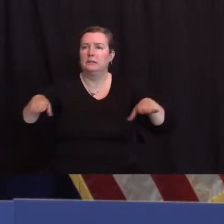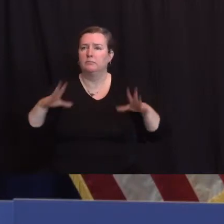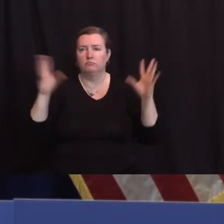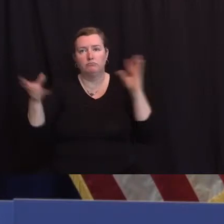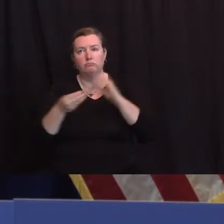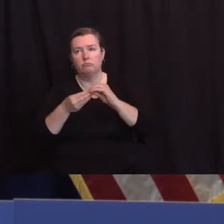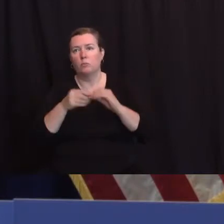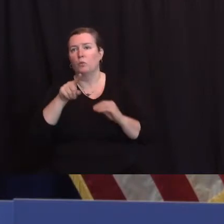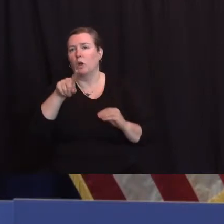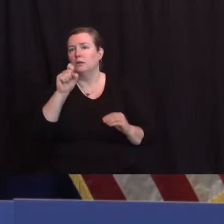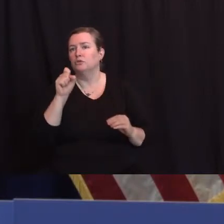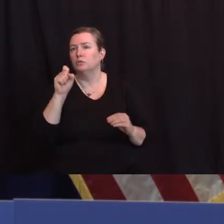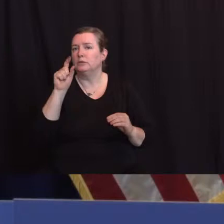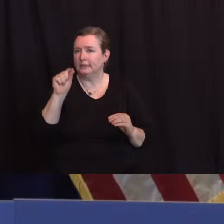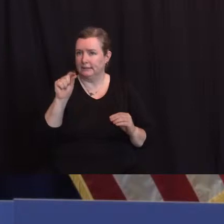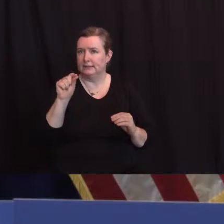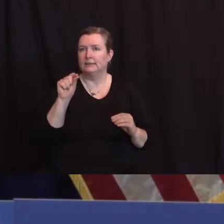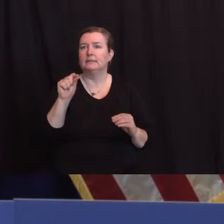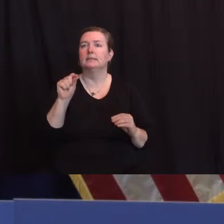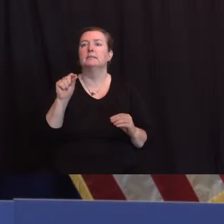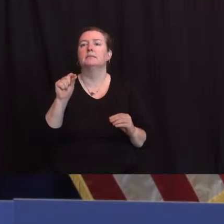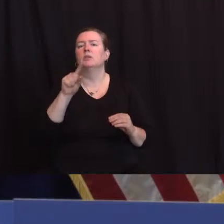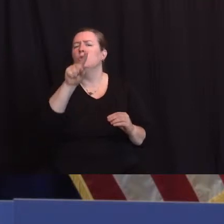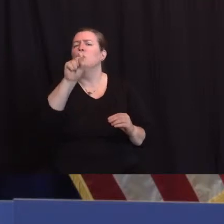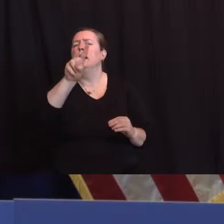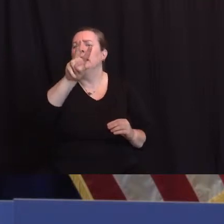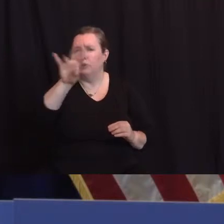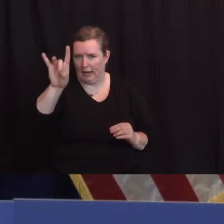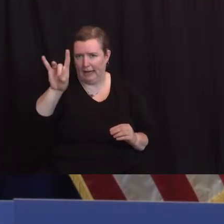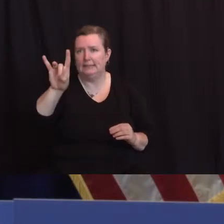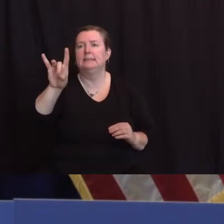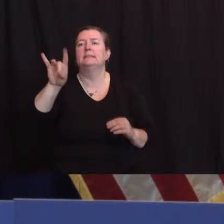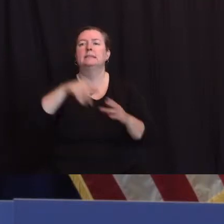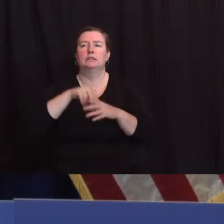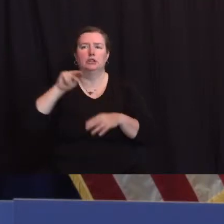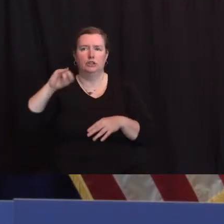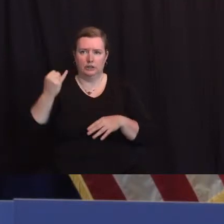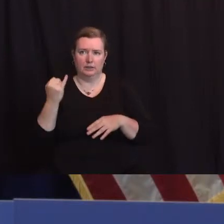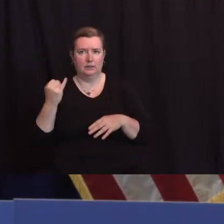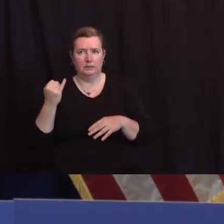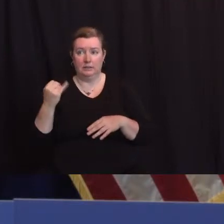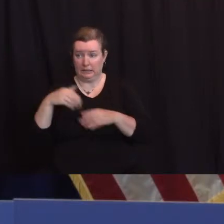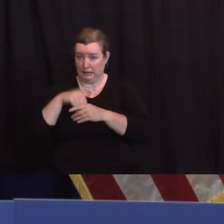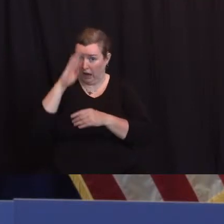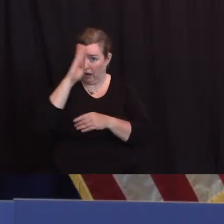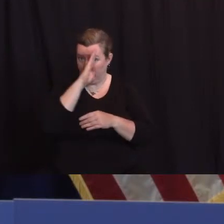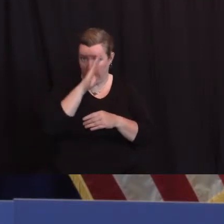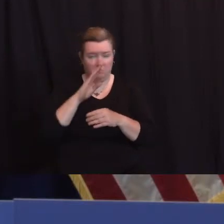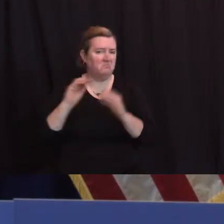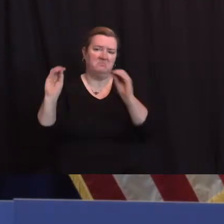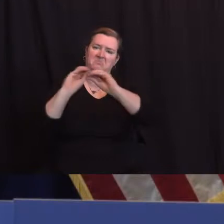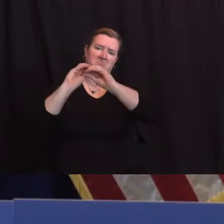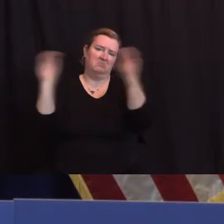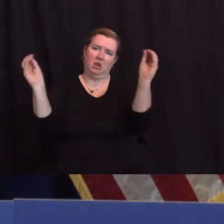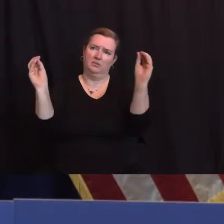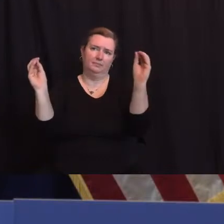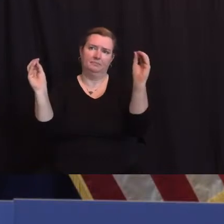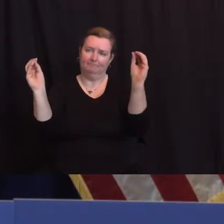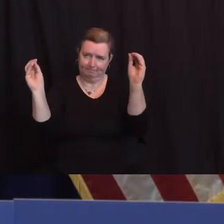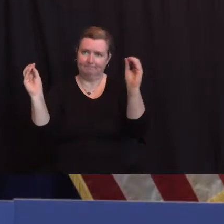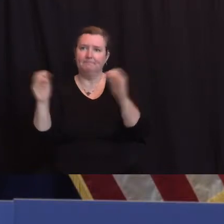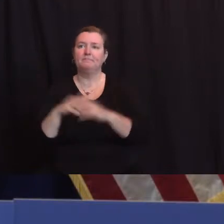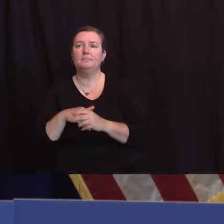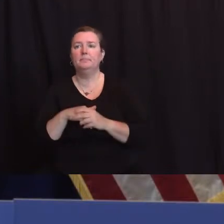cumulatively 128 cases in our state, and none of these children are currently hospitalized. As